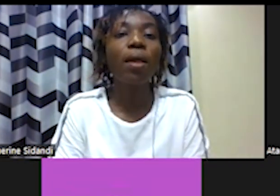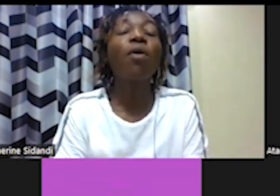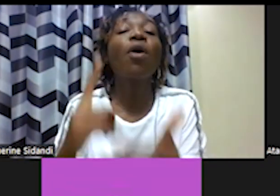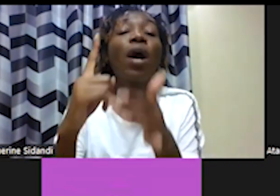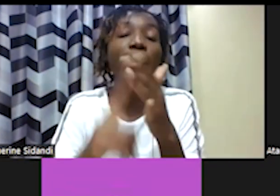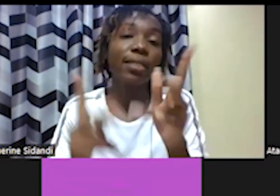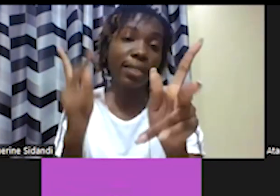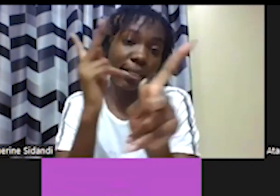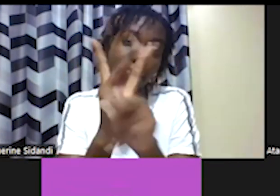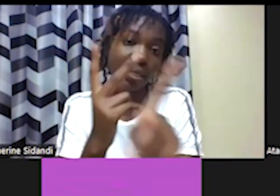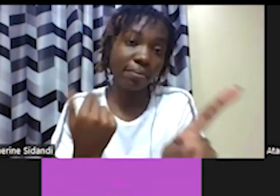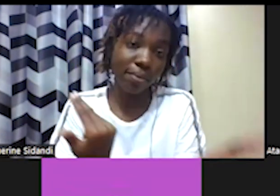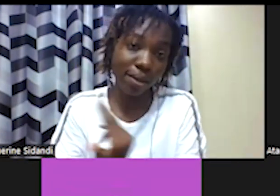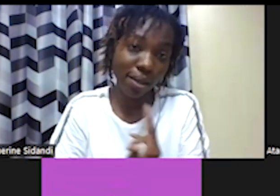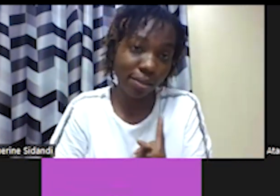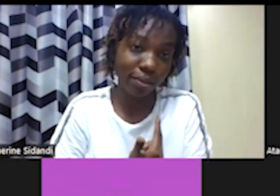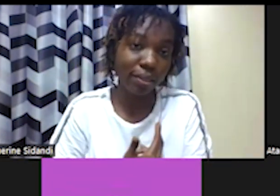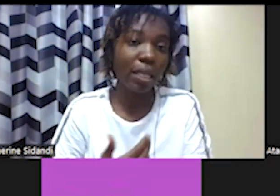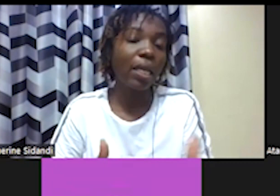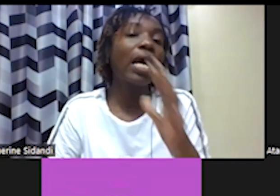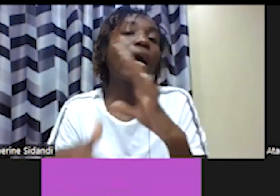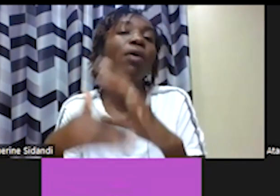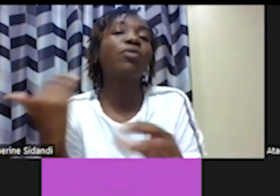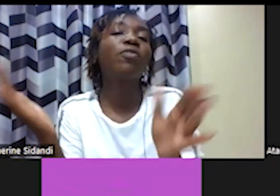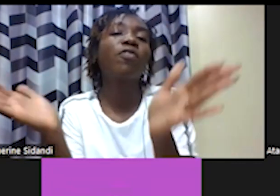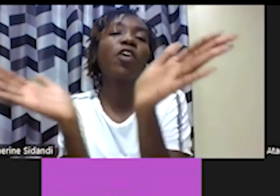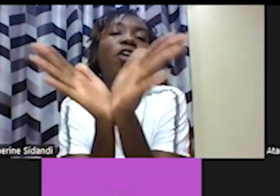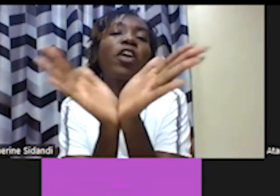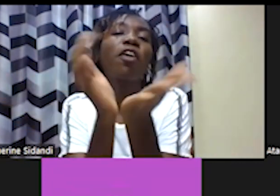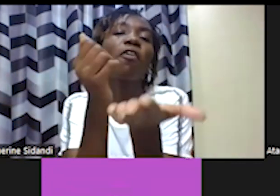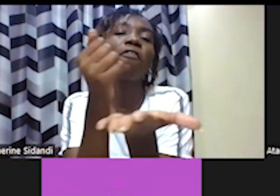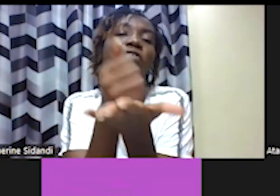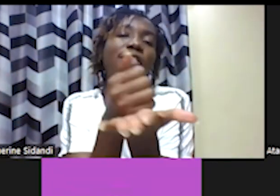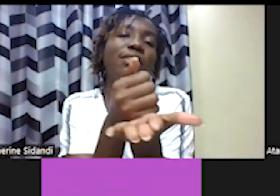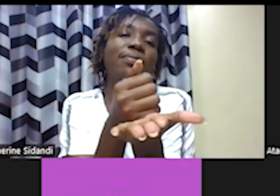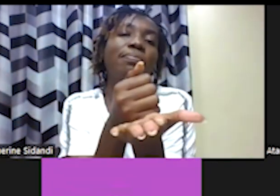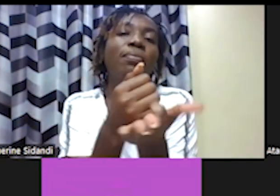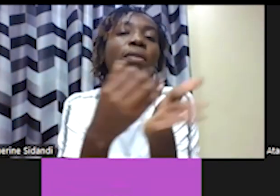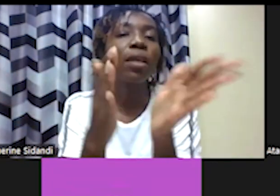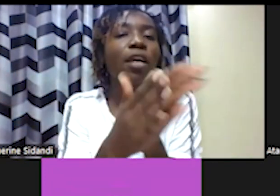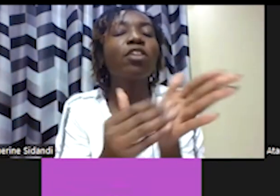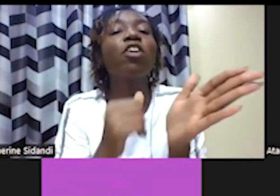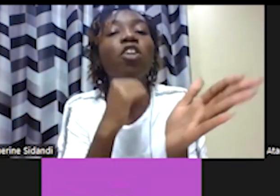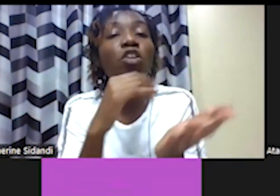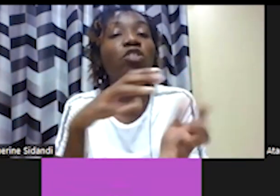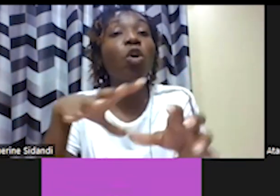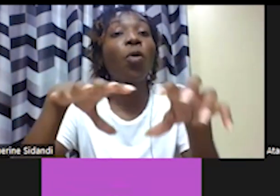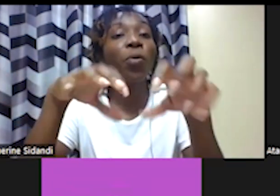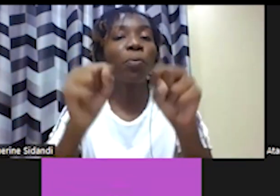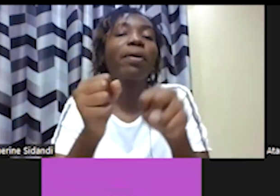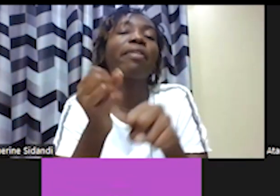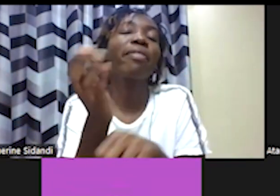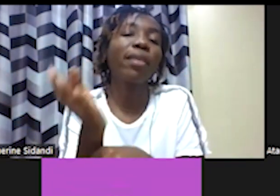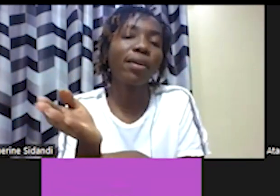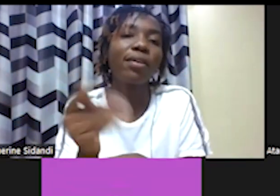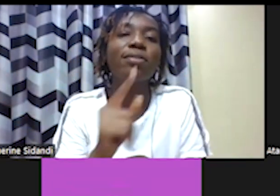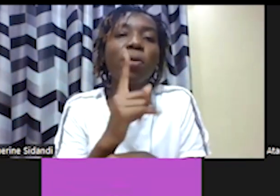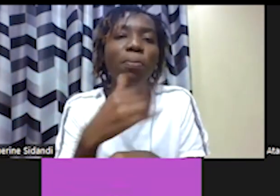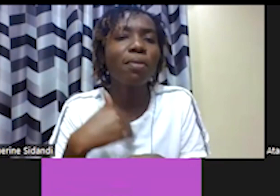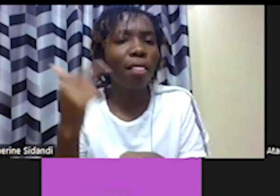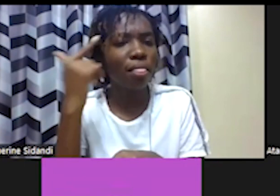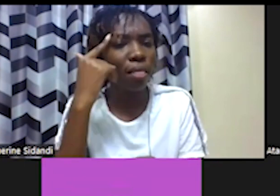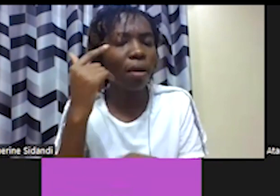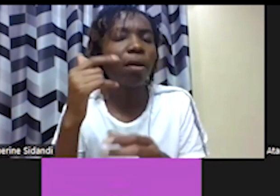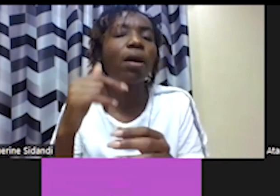us out of the corner office. We're not occupying there. So I think we need